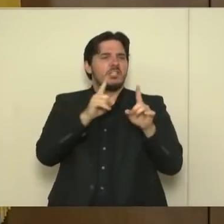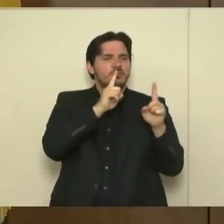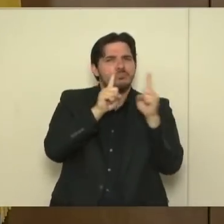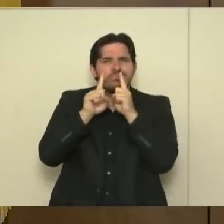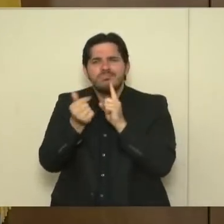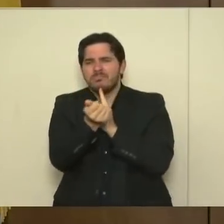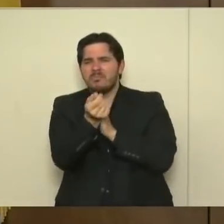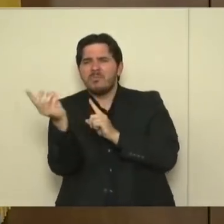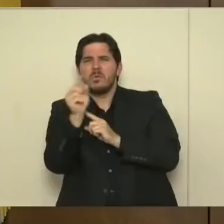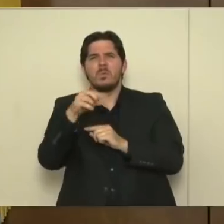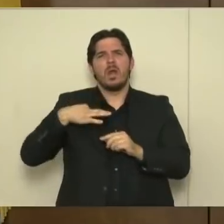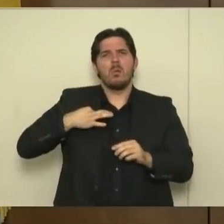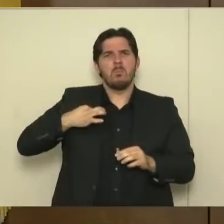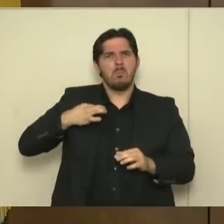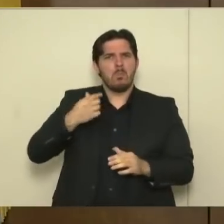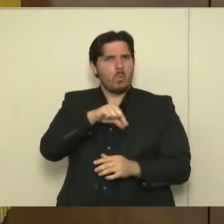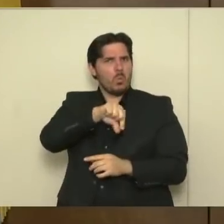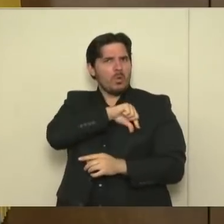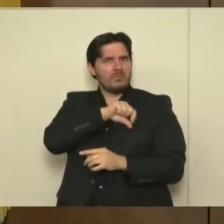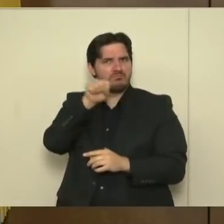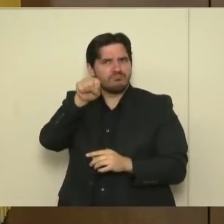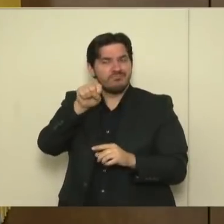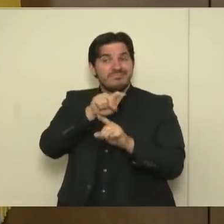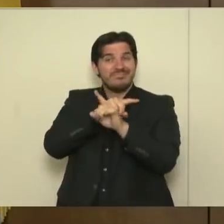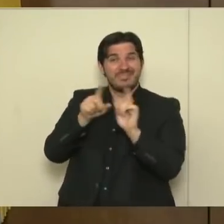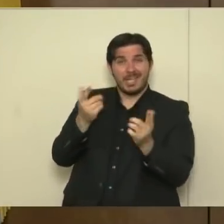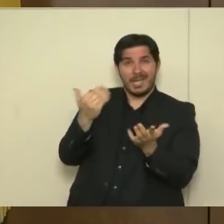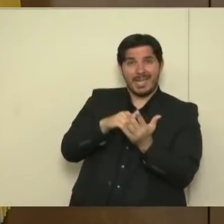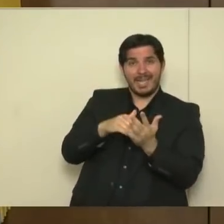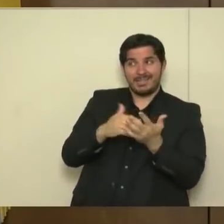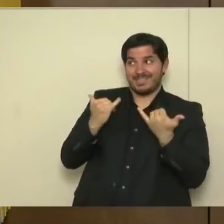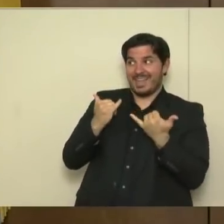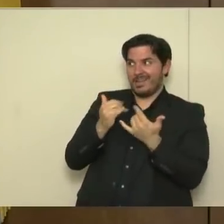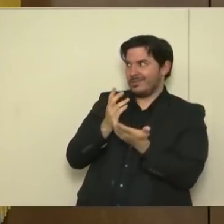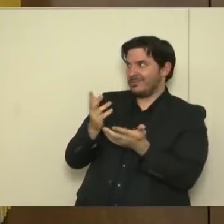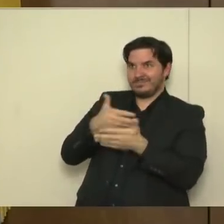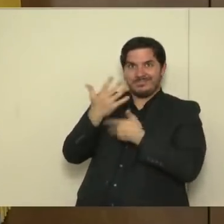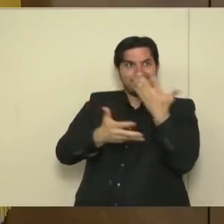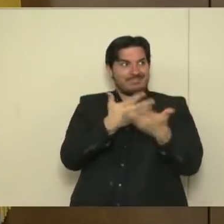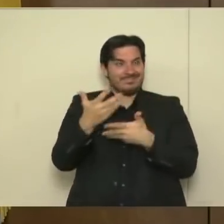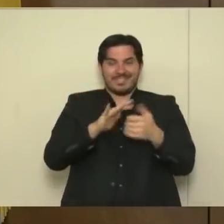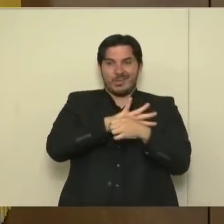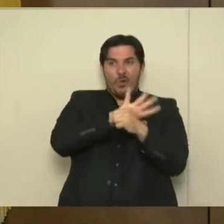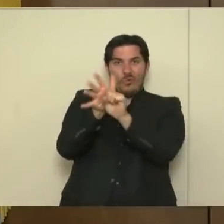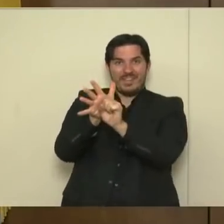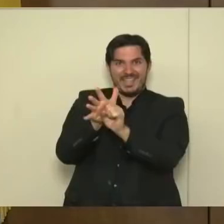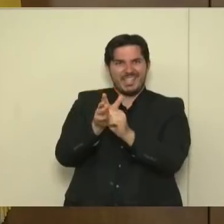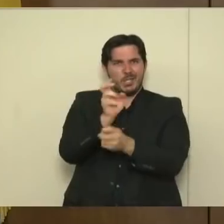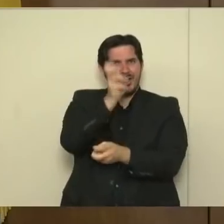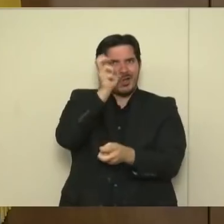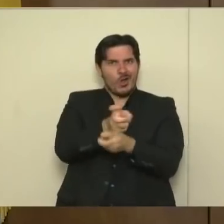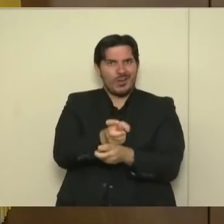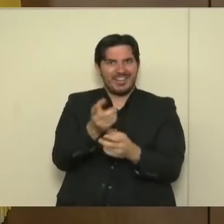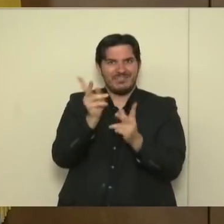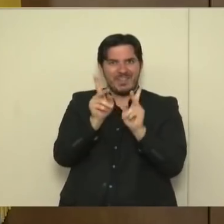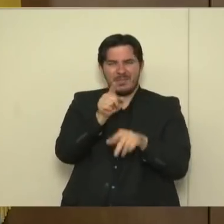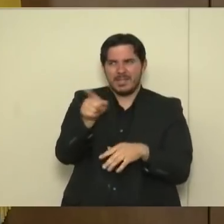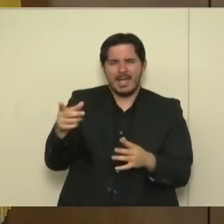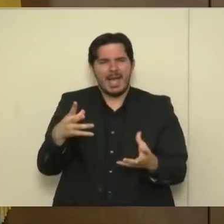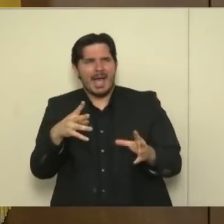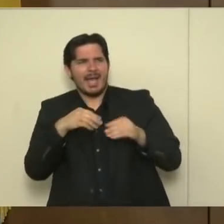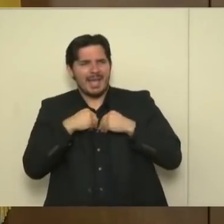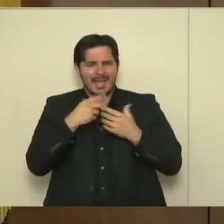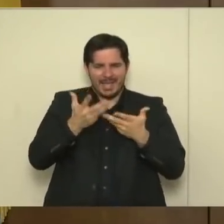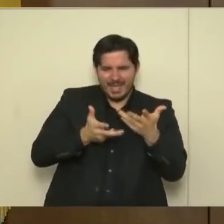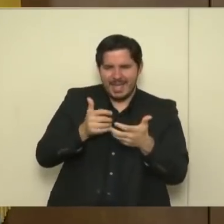of the pandemic, is a tough challenge for folks to accept. And I'm